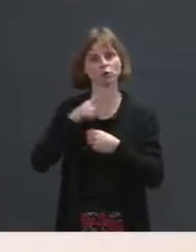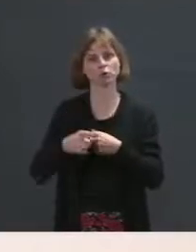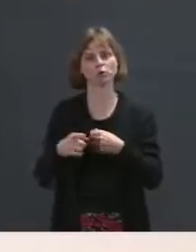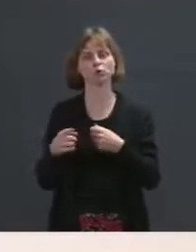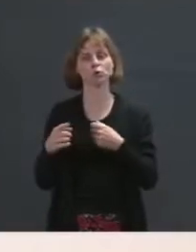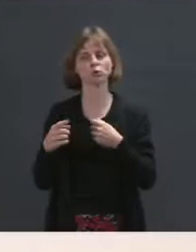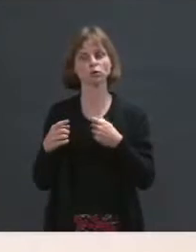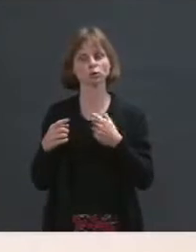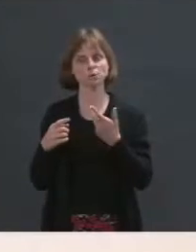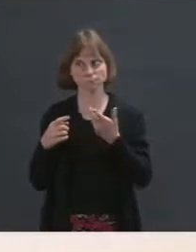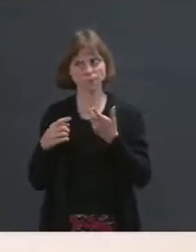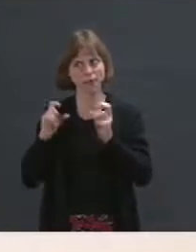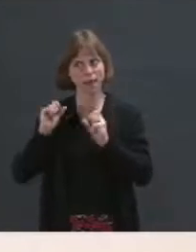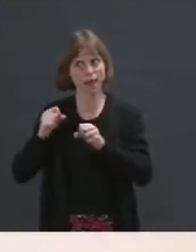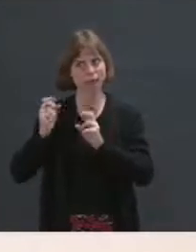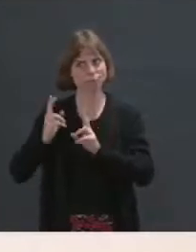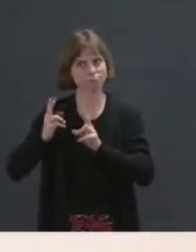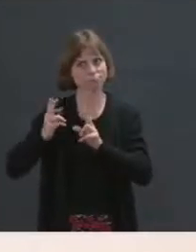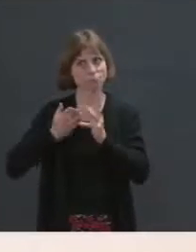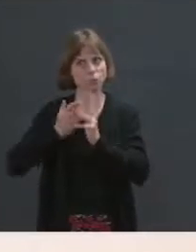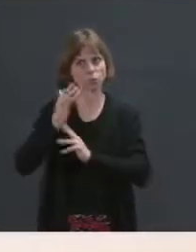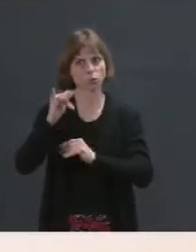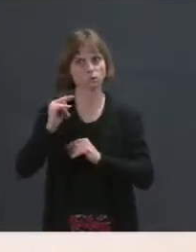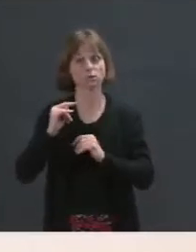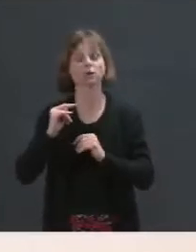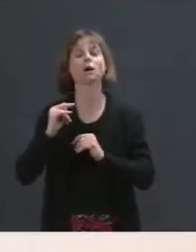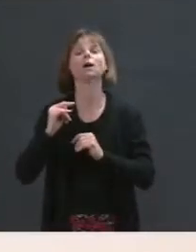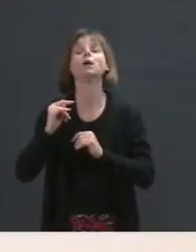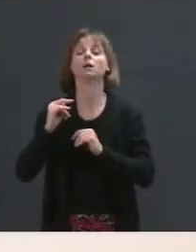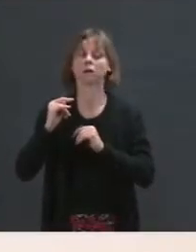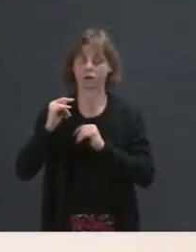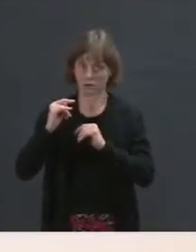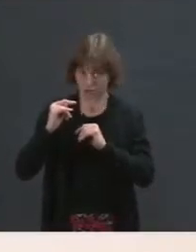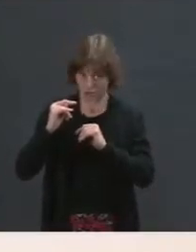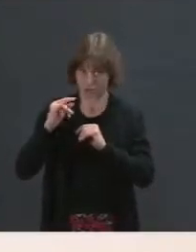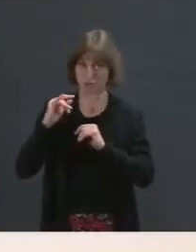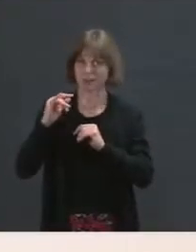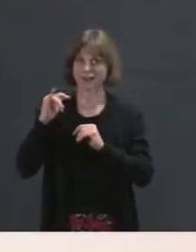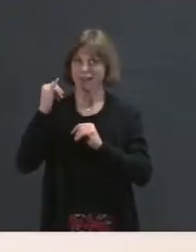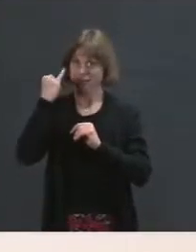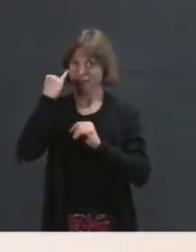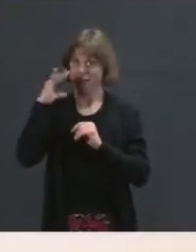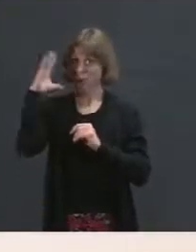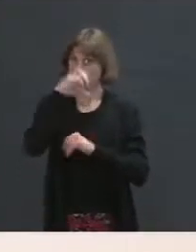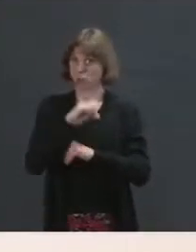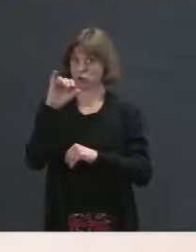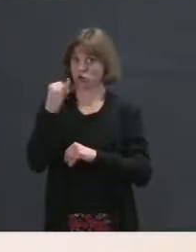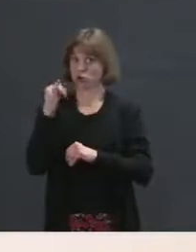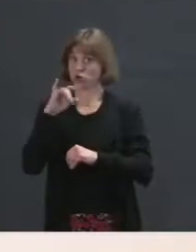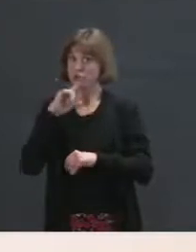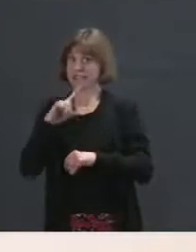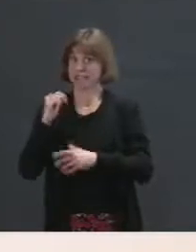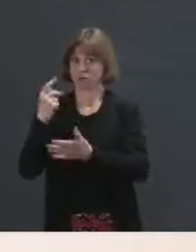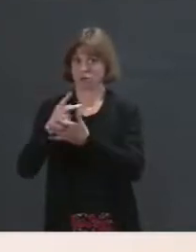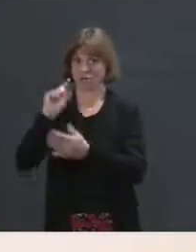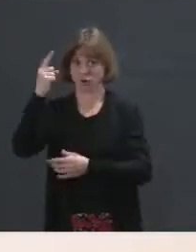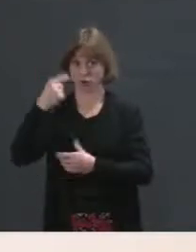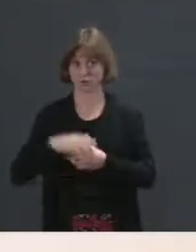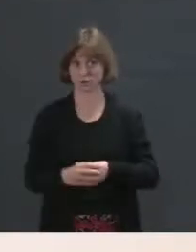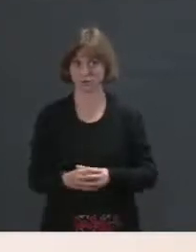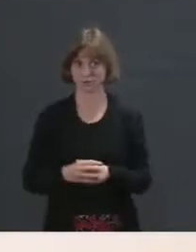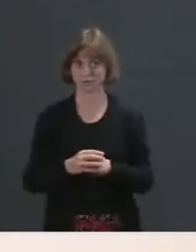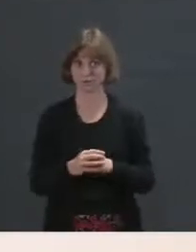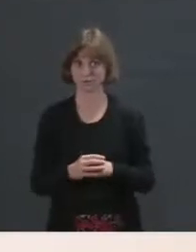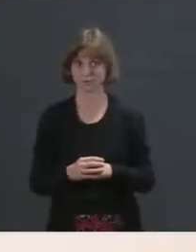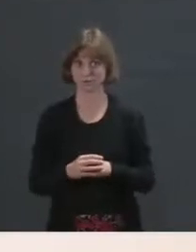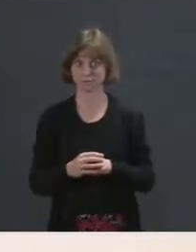that can be expedited. So if the Johnson & Johnson vaccine is approved. Go ahead. I want to follow up on what you